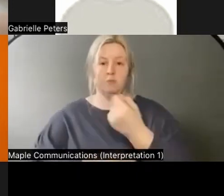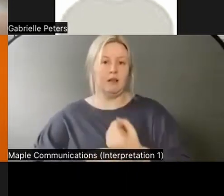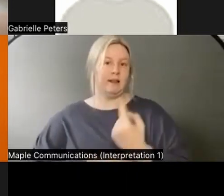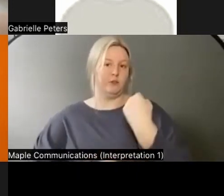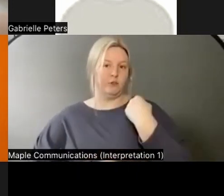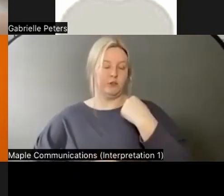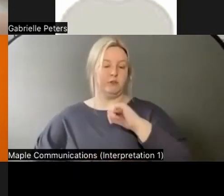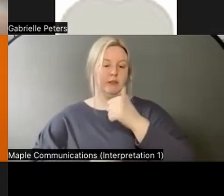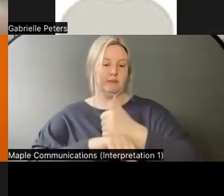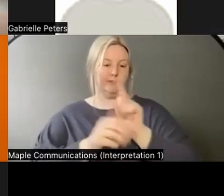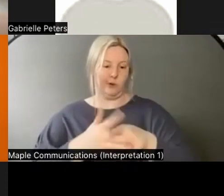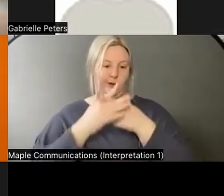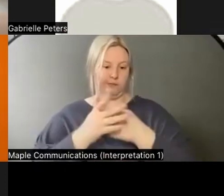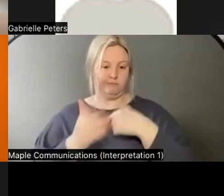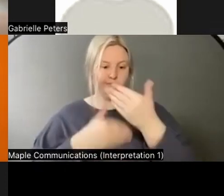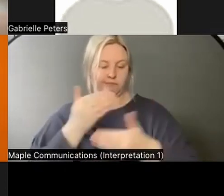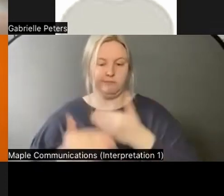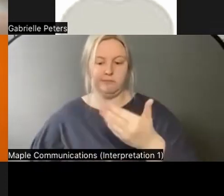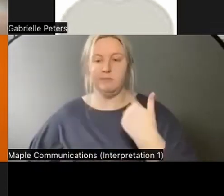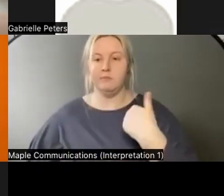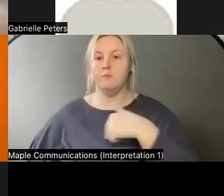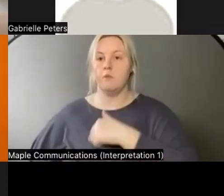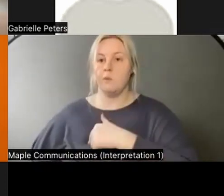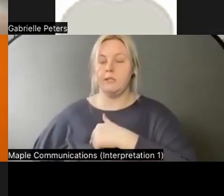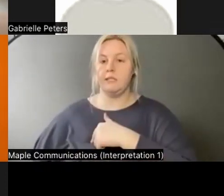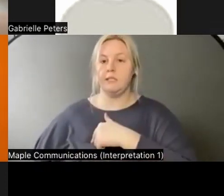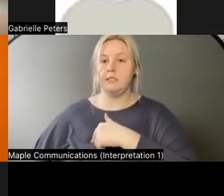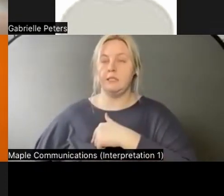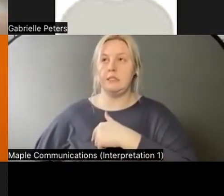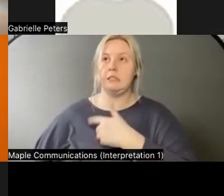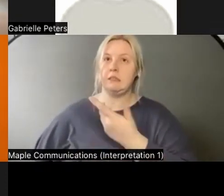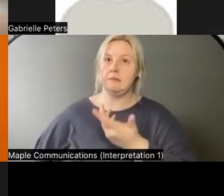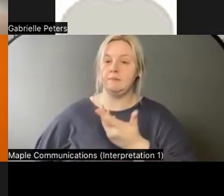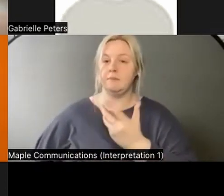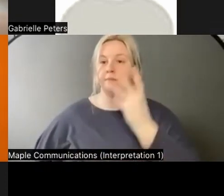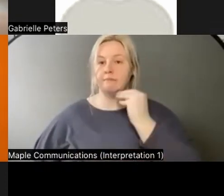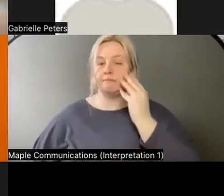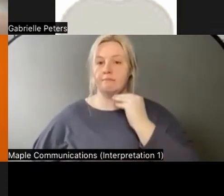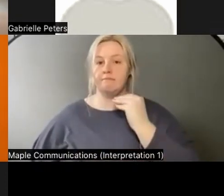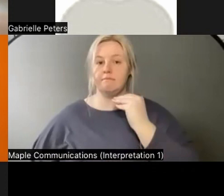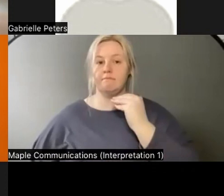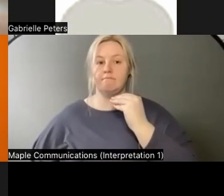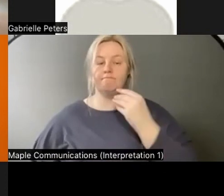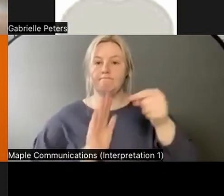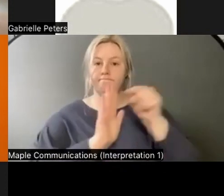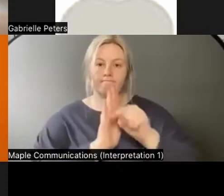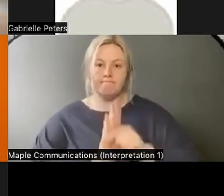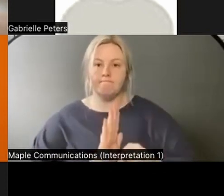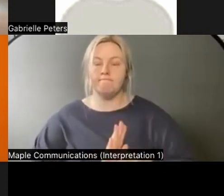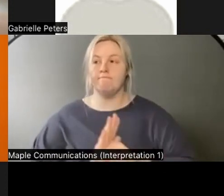we were subject to some terrible hate some very